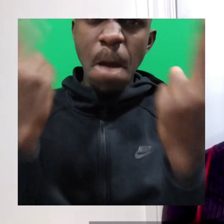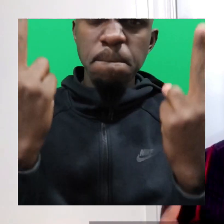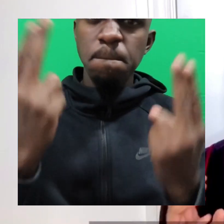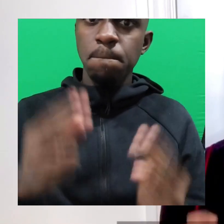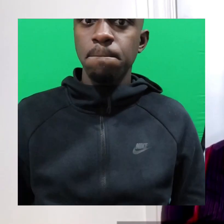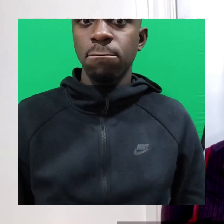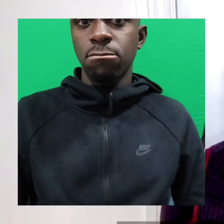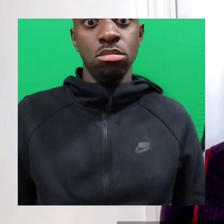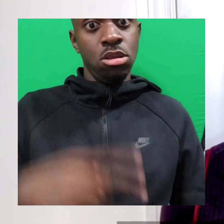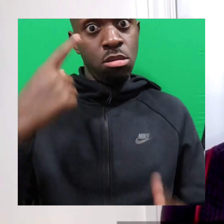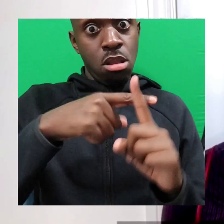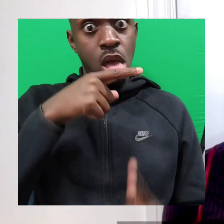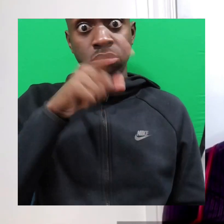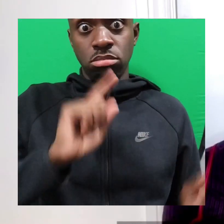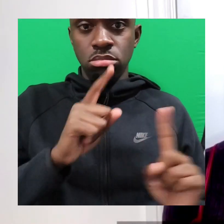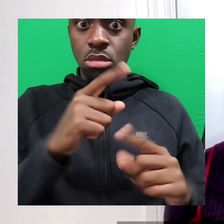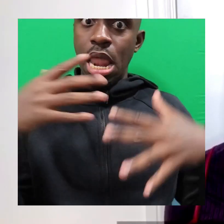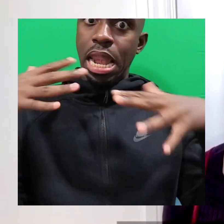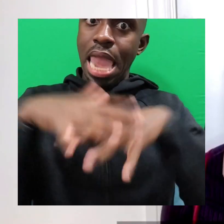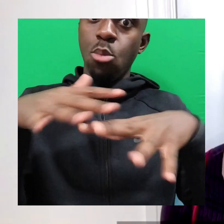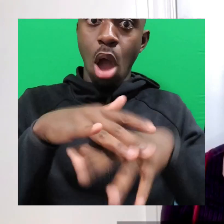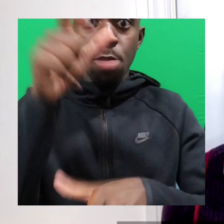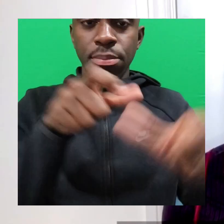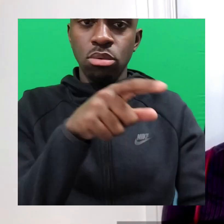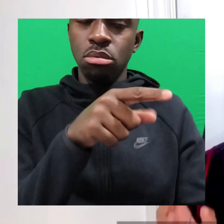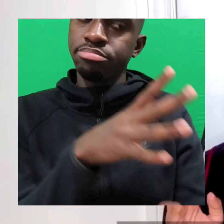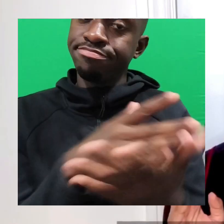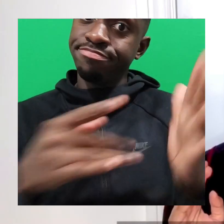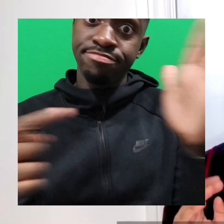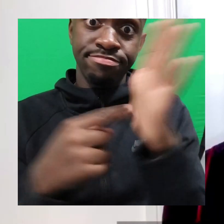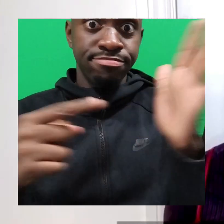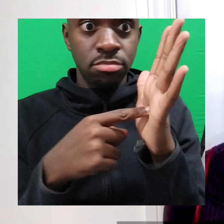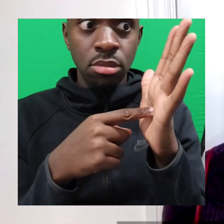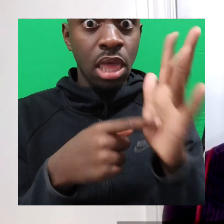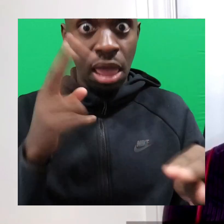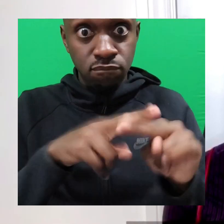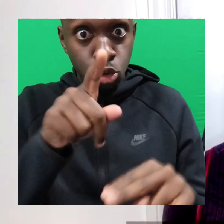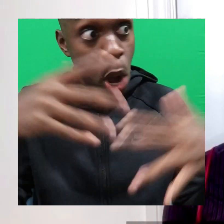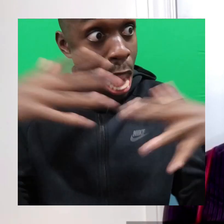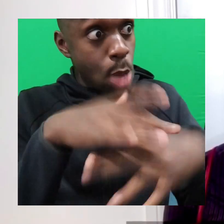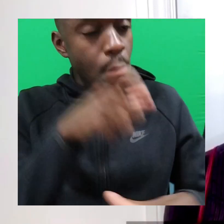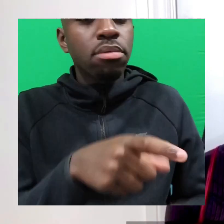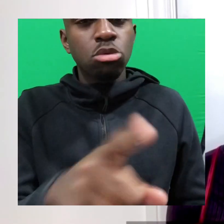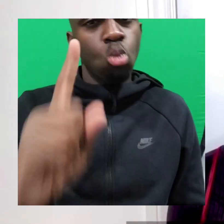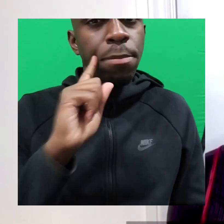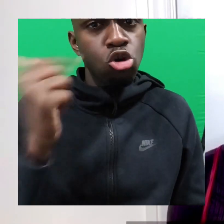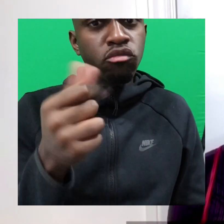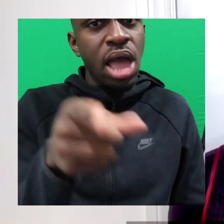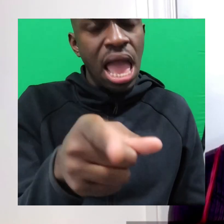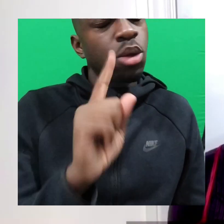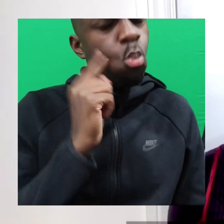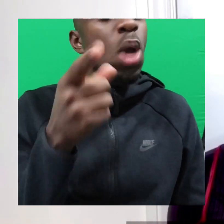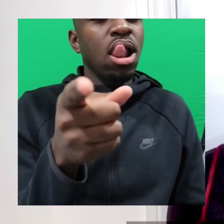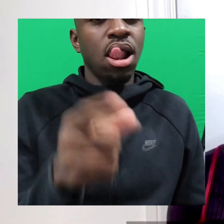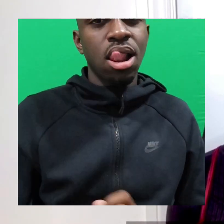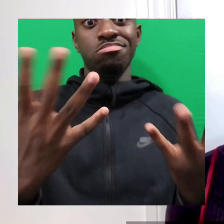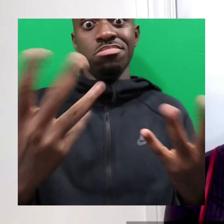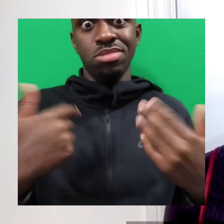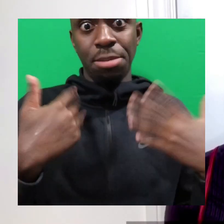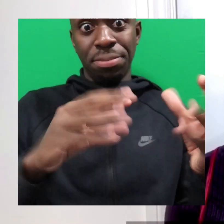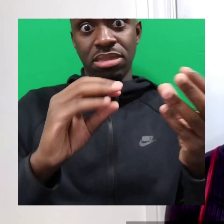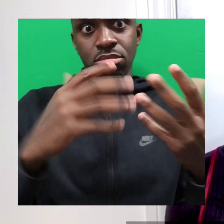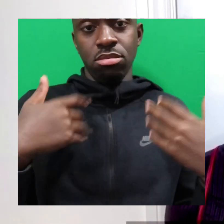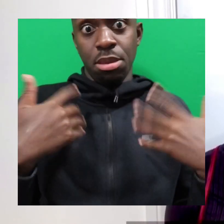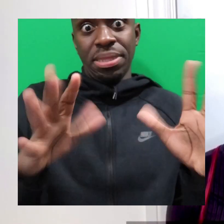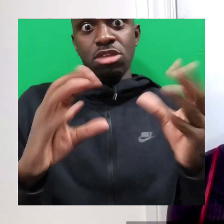engineer, all the languages that I use, the frameworks that I use, and alongside that, I've attached resources to help you learn the